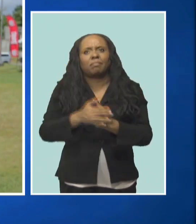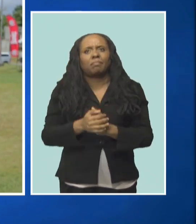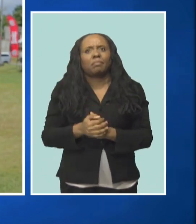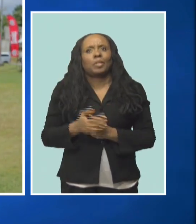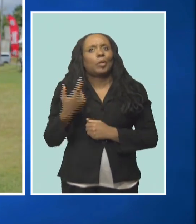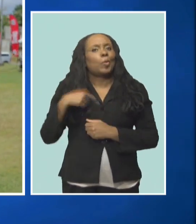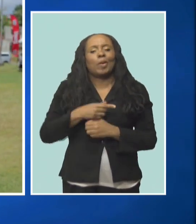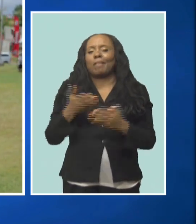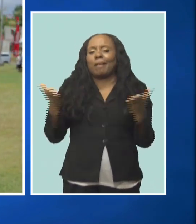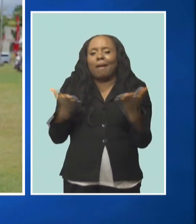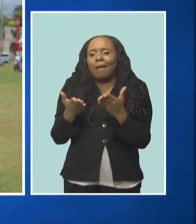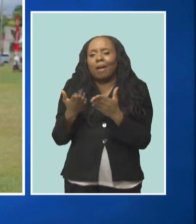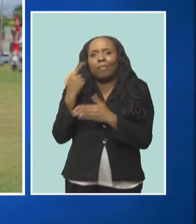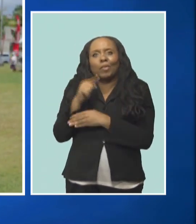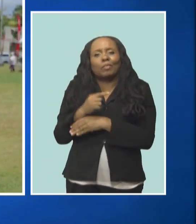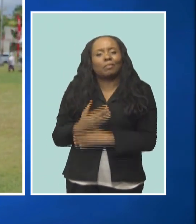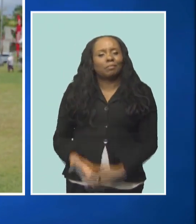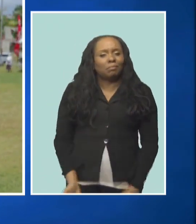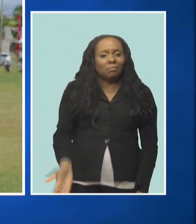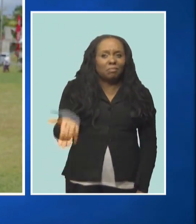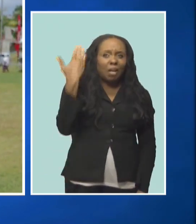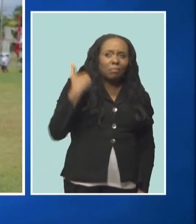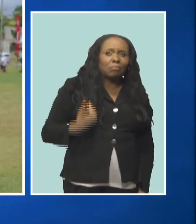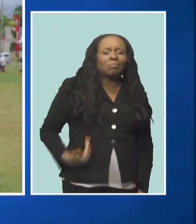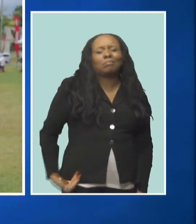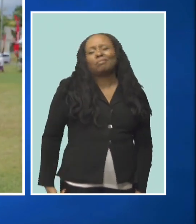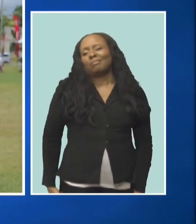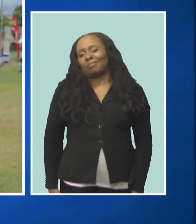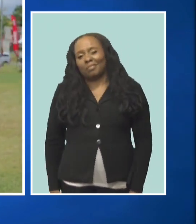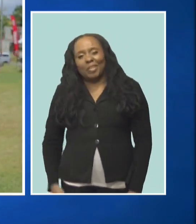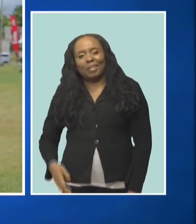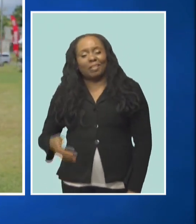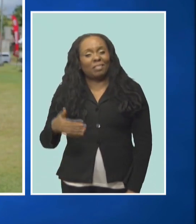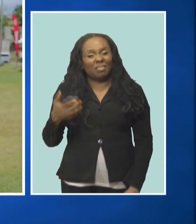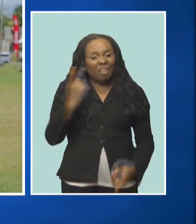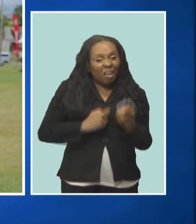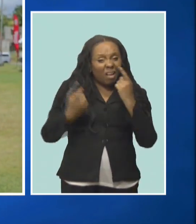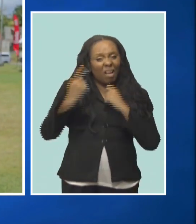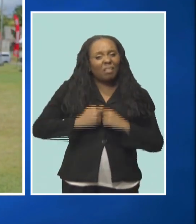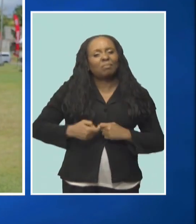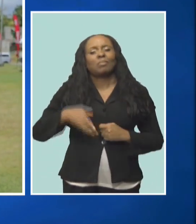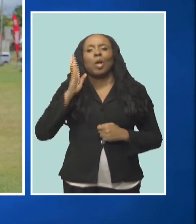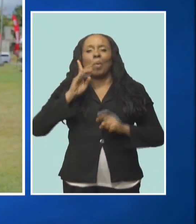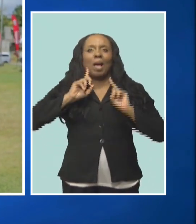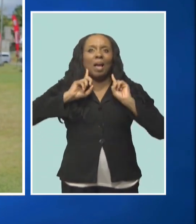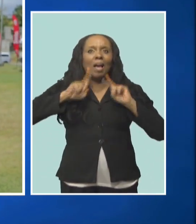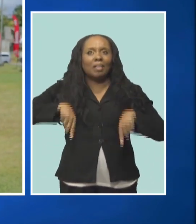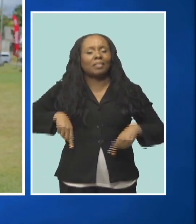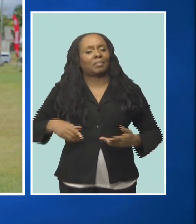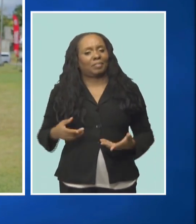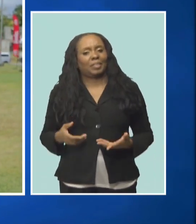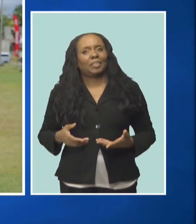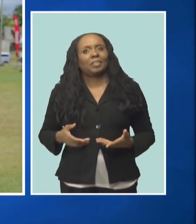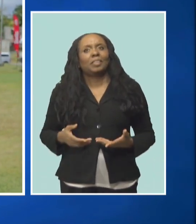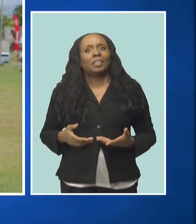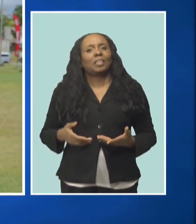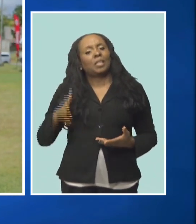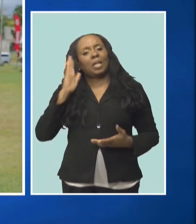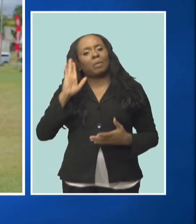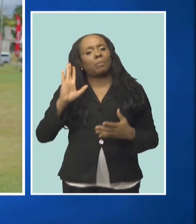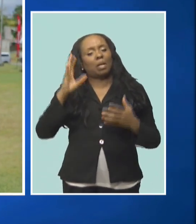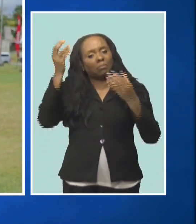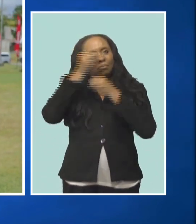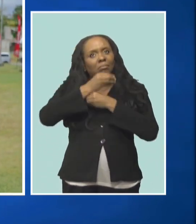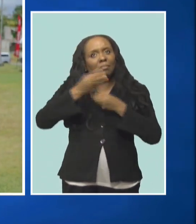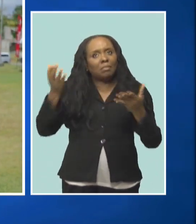at your doorsteps. Come on out, and we will answer any questions you may have, and we can also give you that